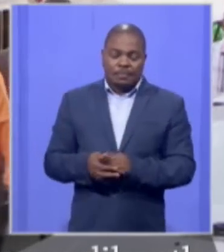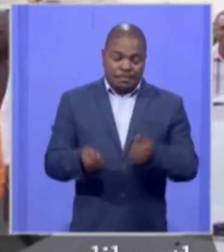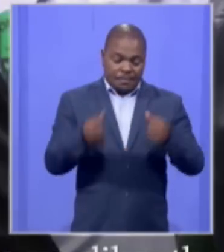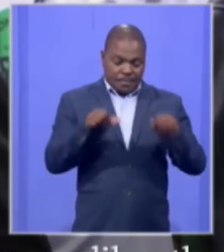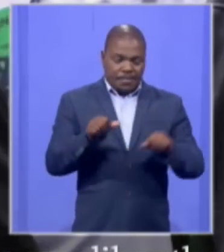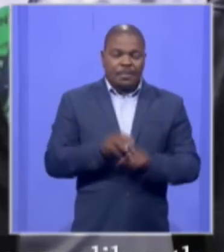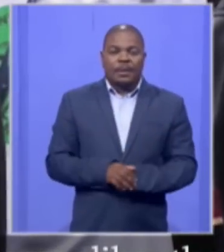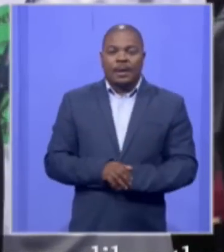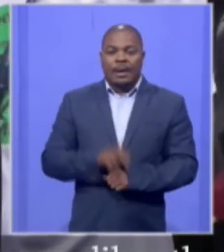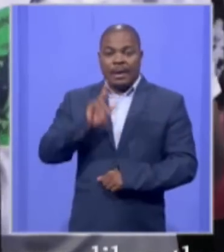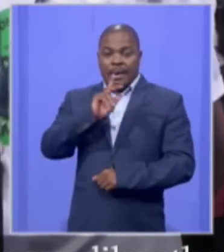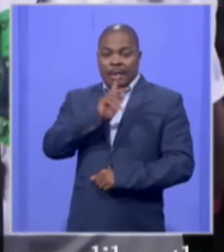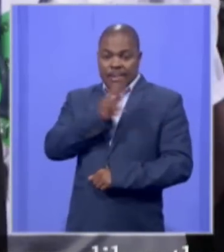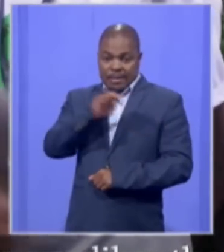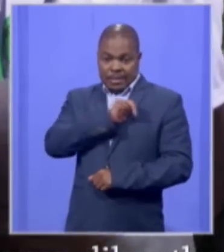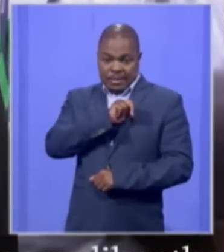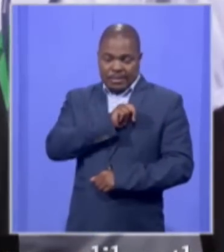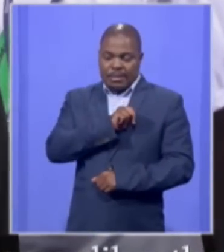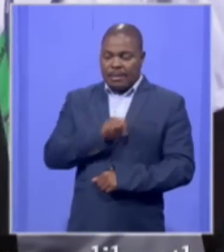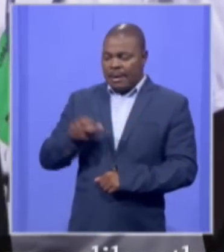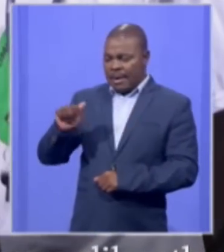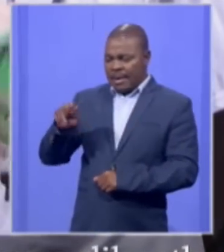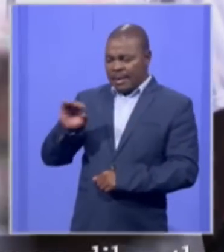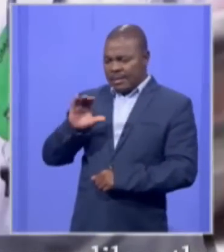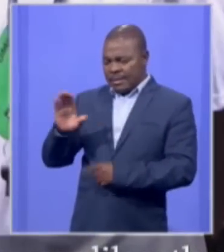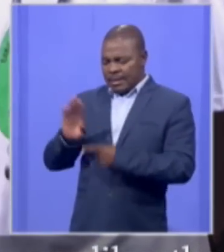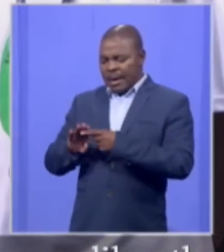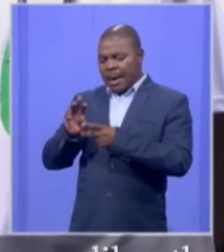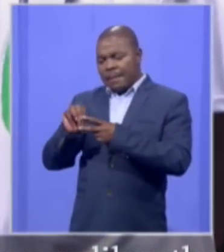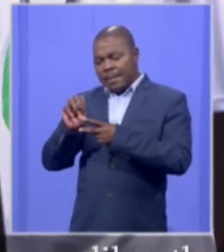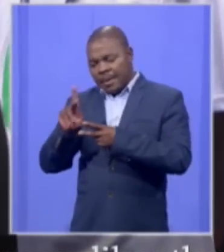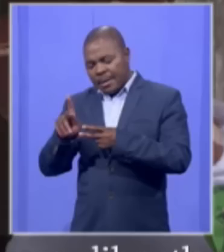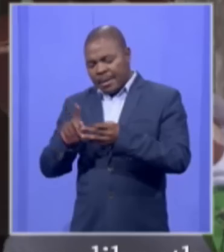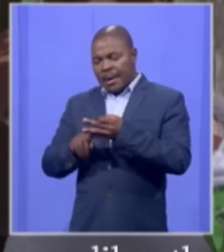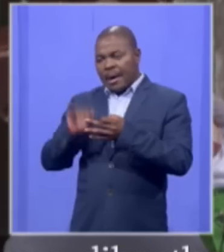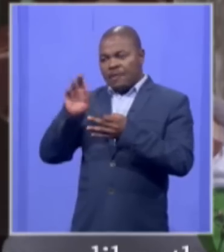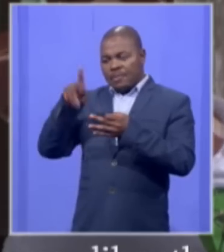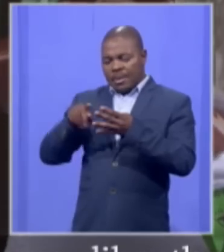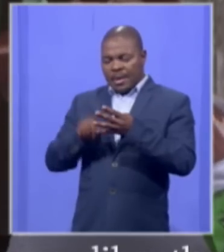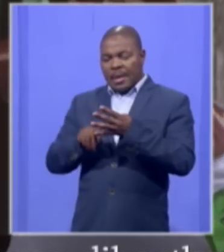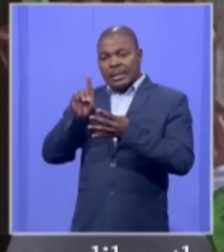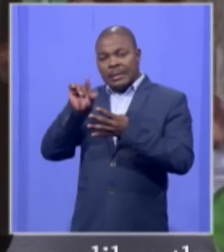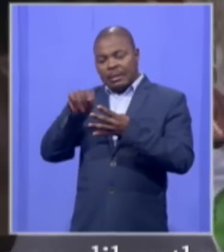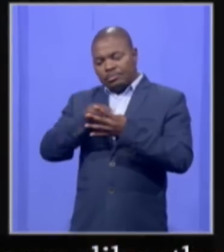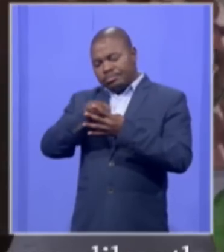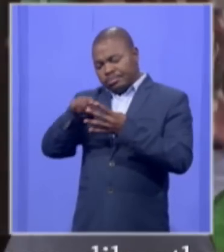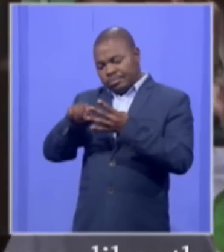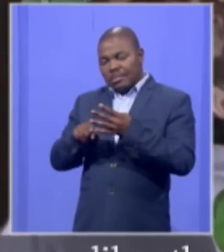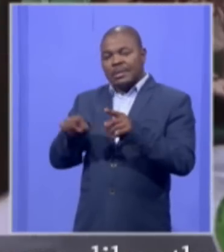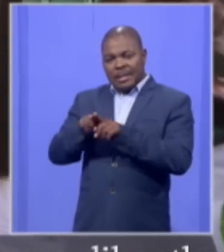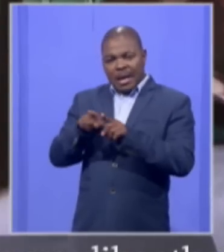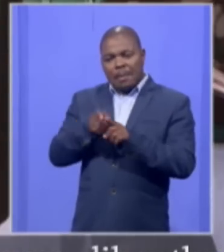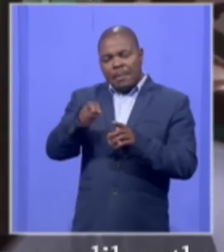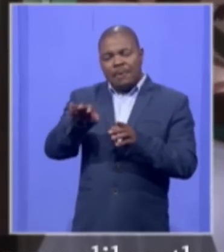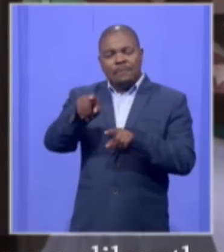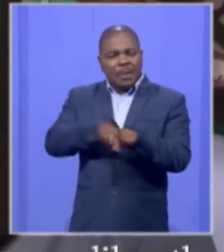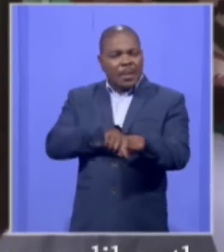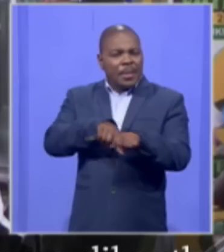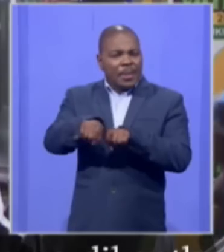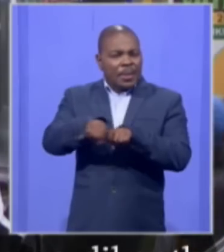KwaZulu-Natal, mekgatlo go akaretšwa ANC, MK, IFP le DA gare ga e mengwe e be e phenkgišanela karolo kgetho